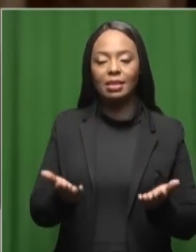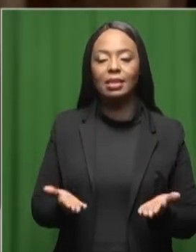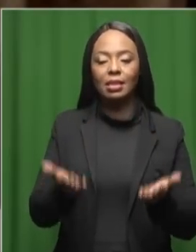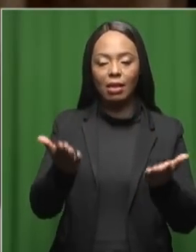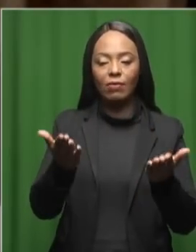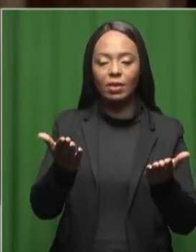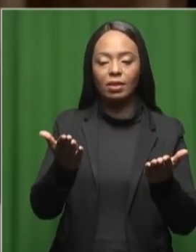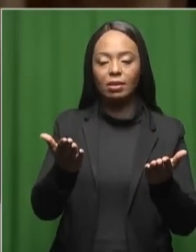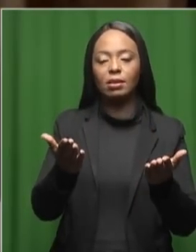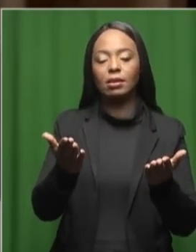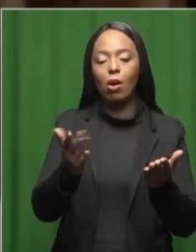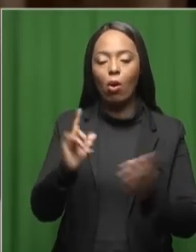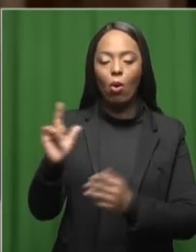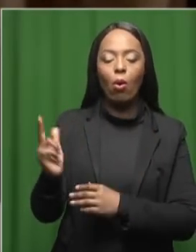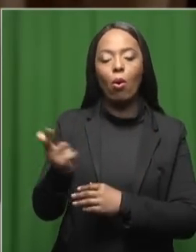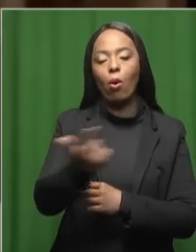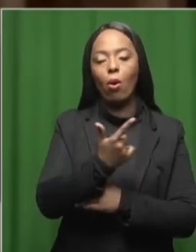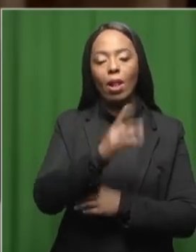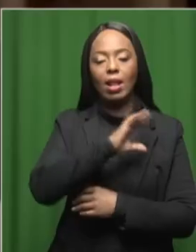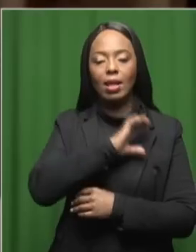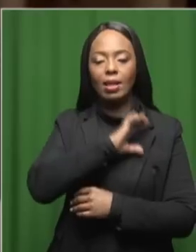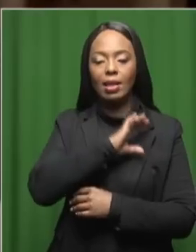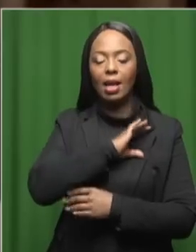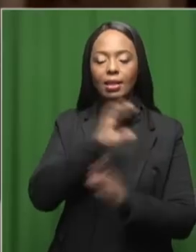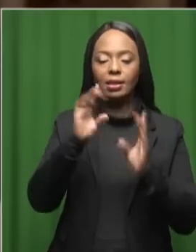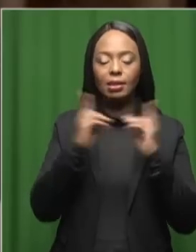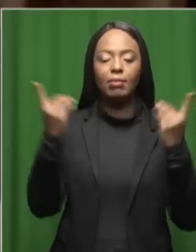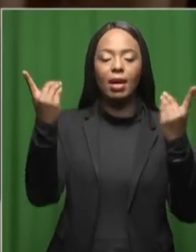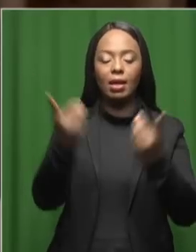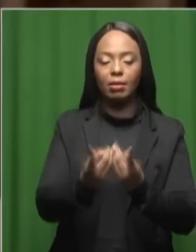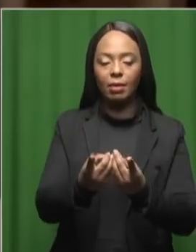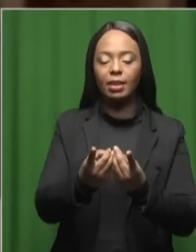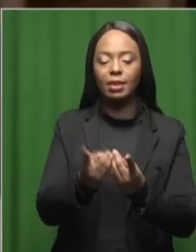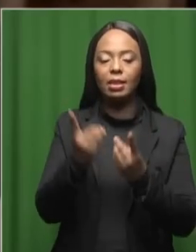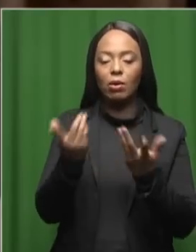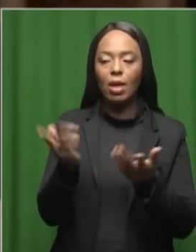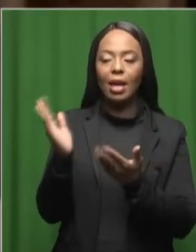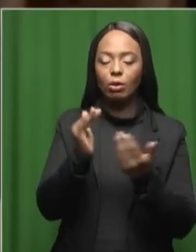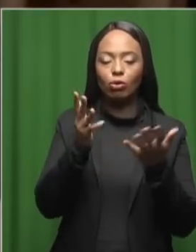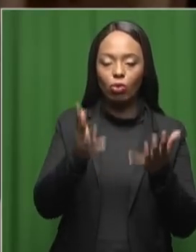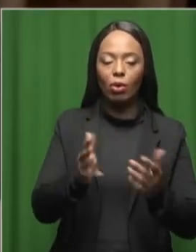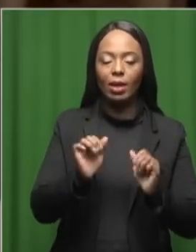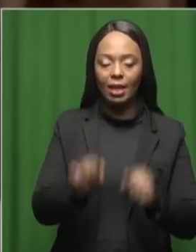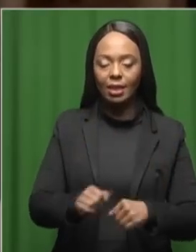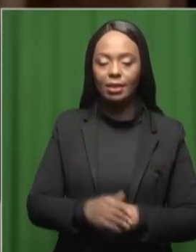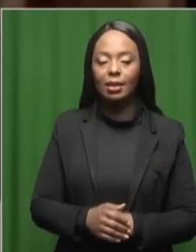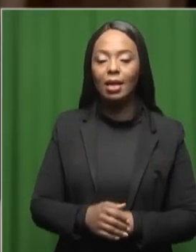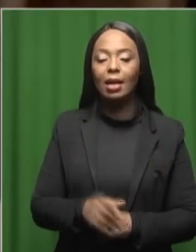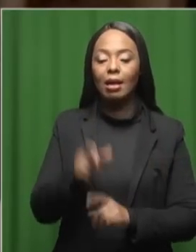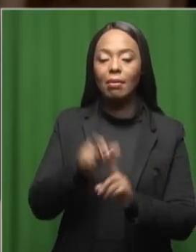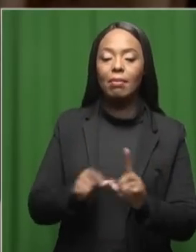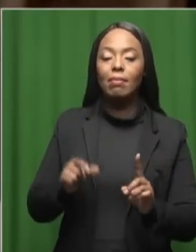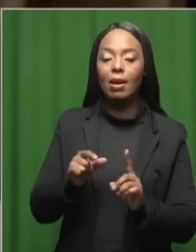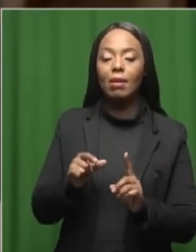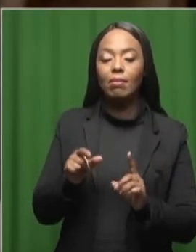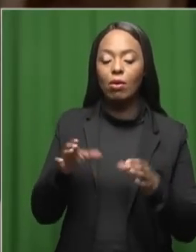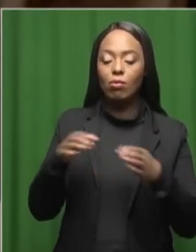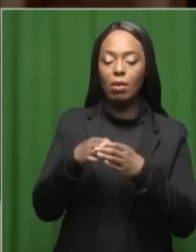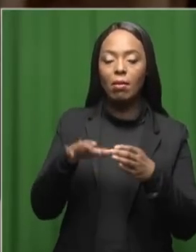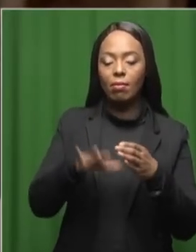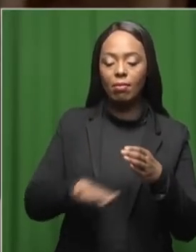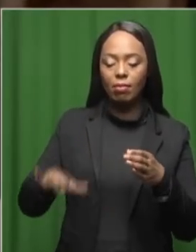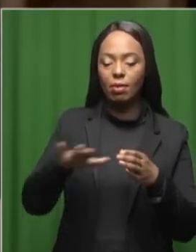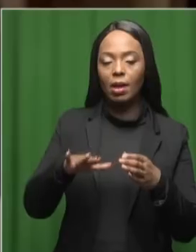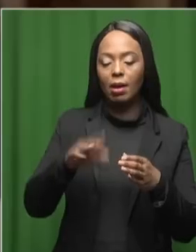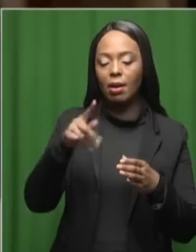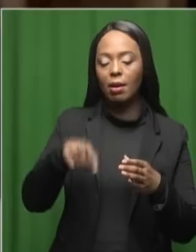to all our client departments as expected. Prestige is one unit within the